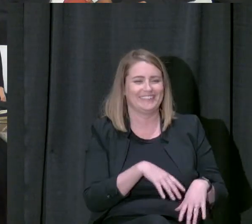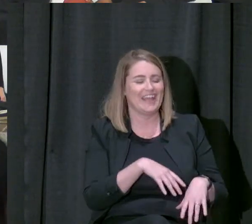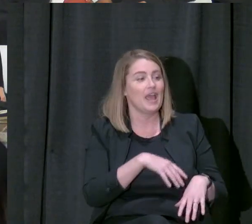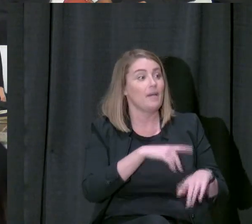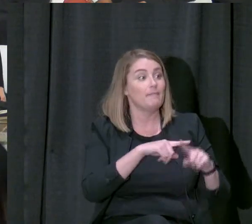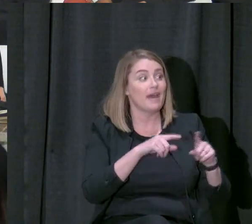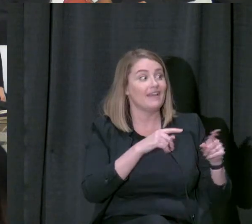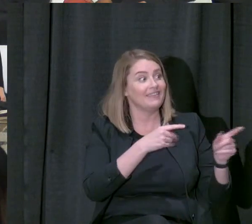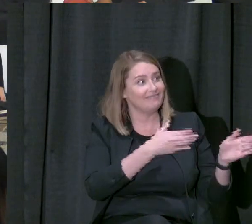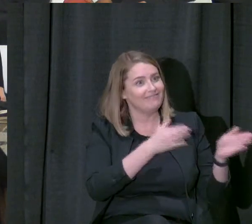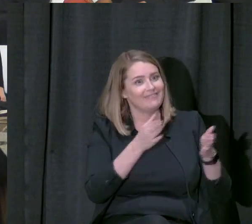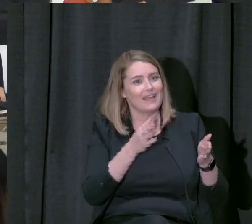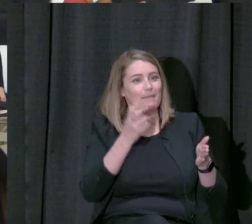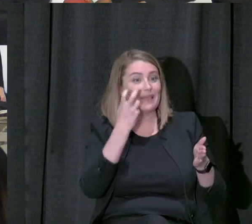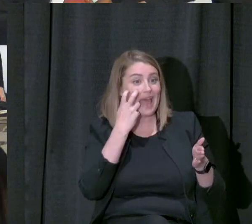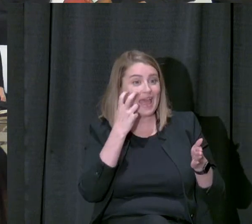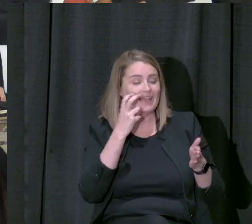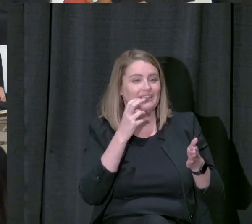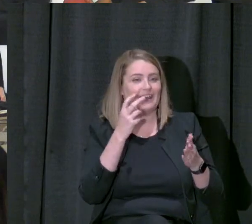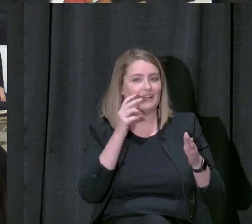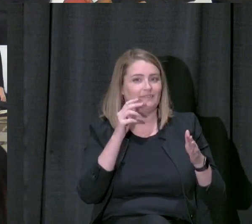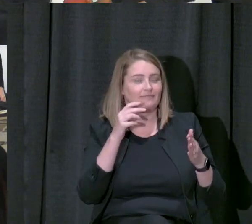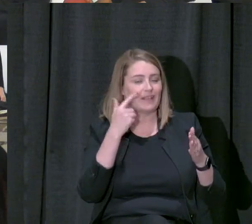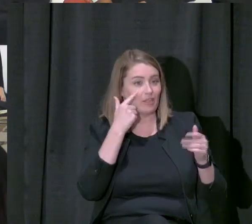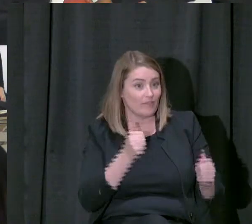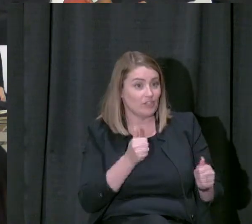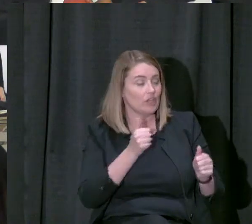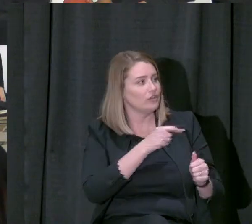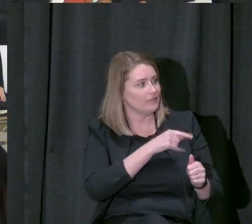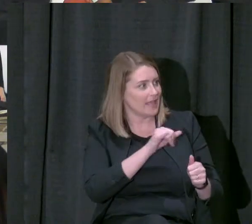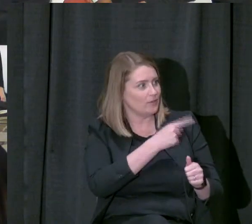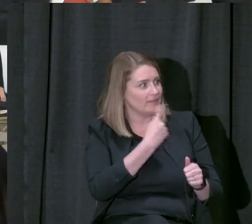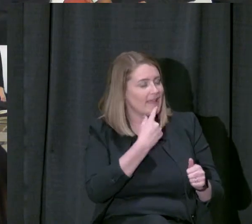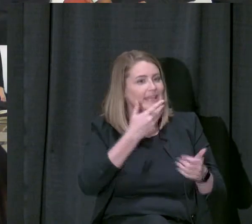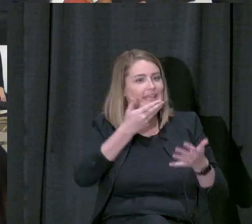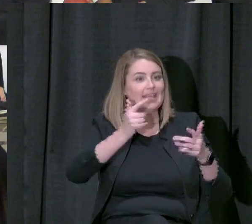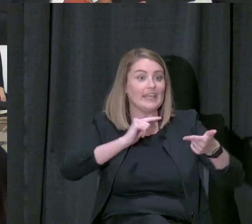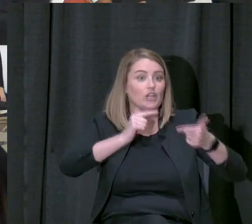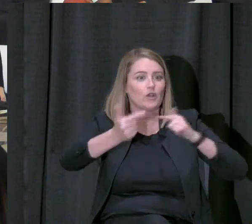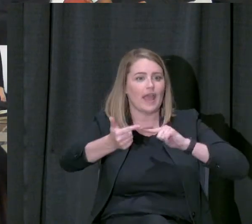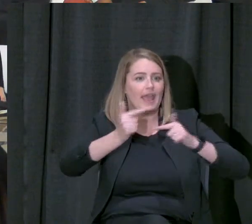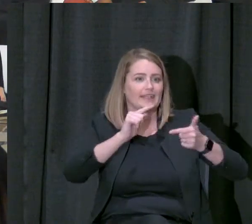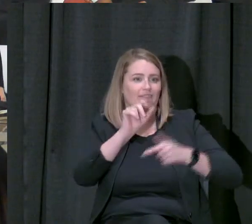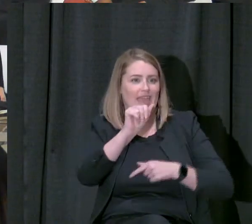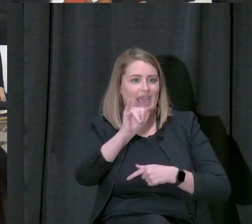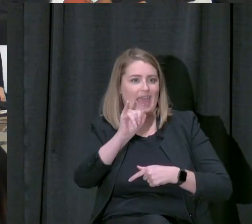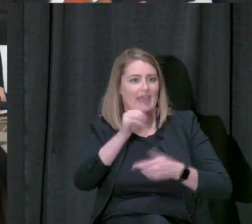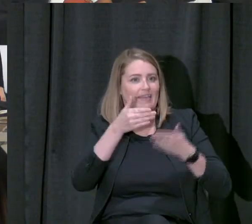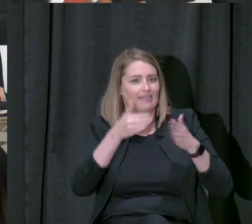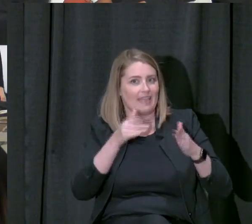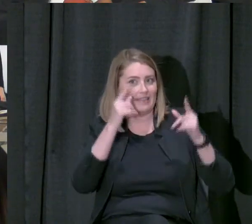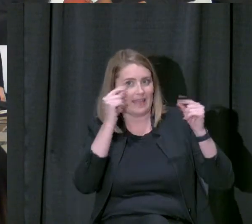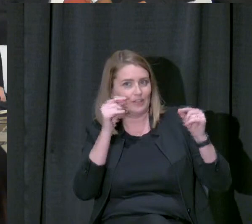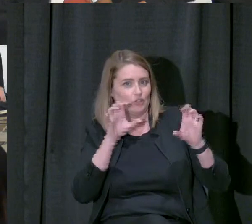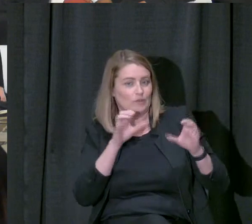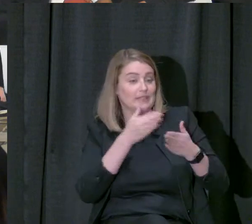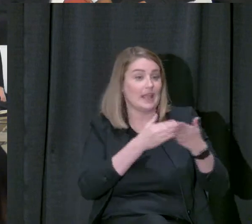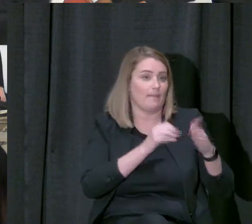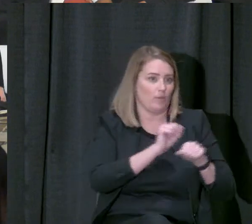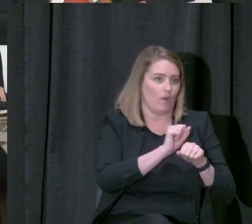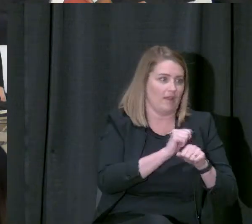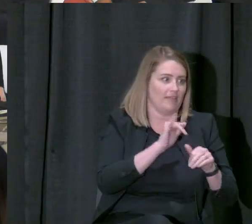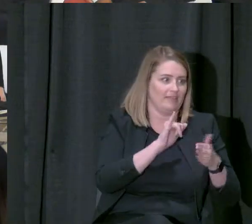vision, where in a real environment, you can do, as you said, interactive AI. Let it do some of the work for me that I otherwise couldn't do.